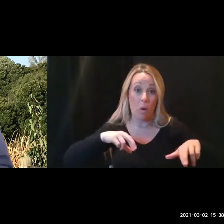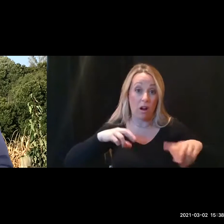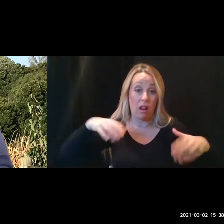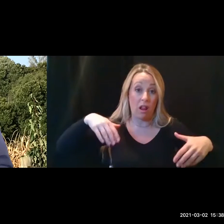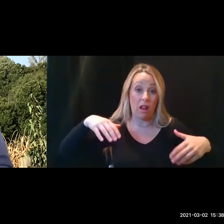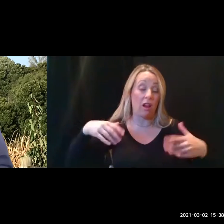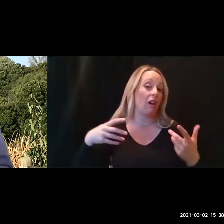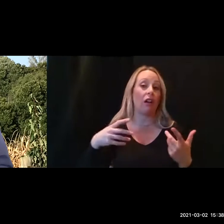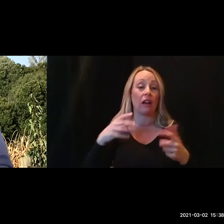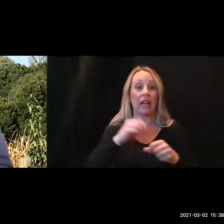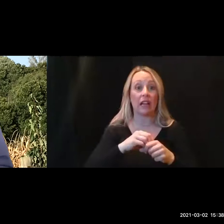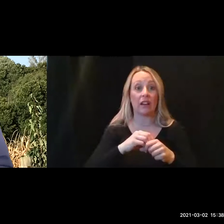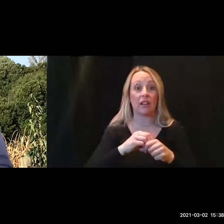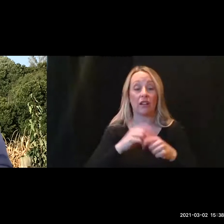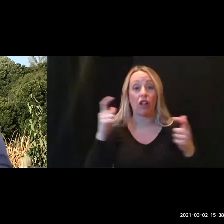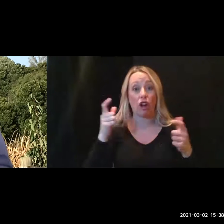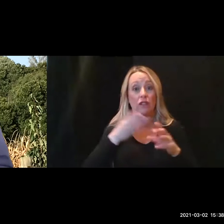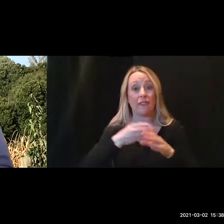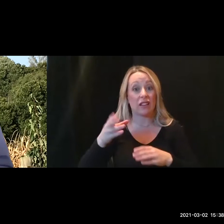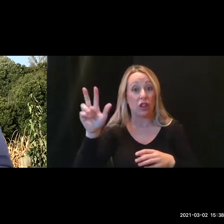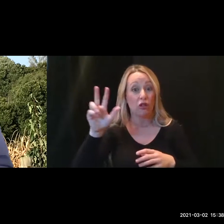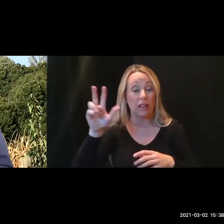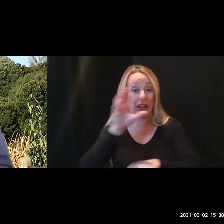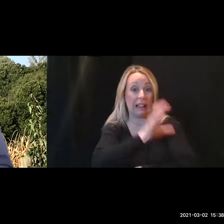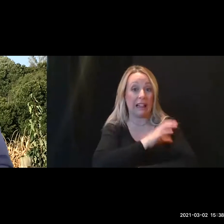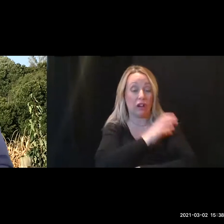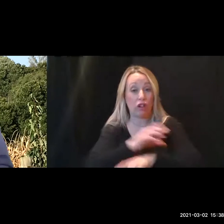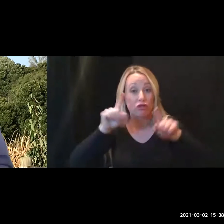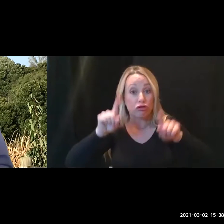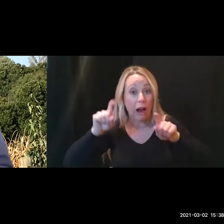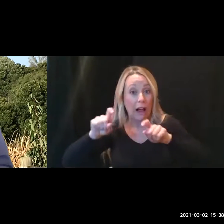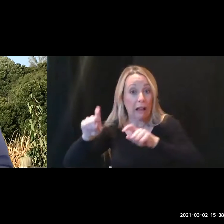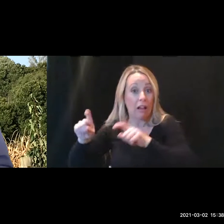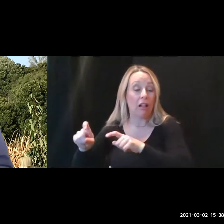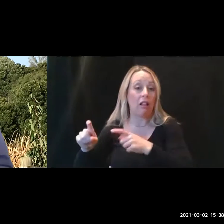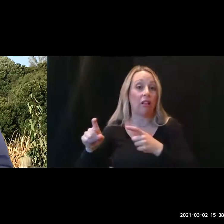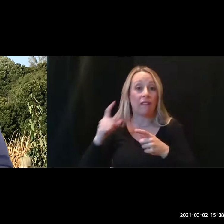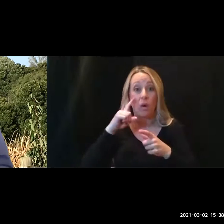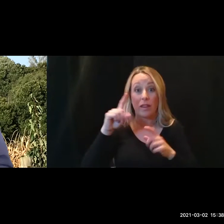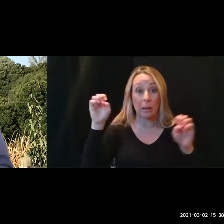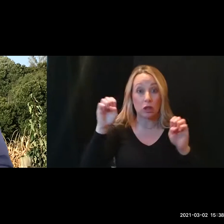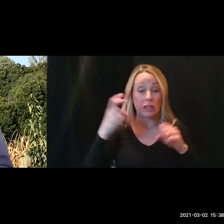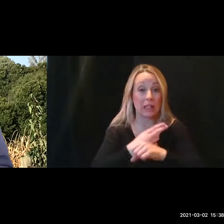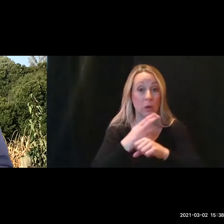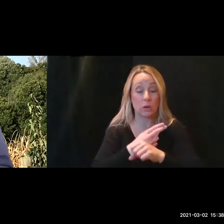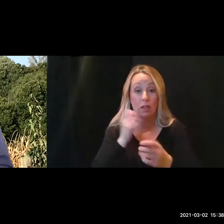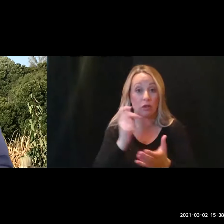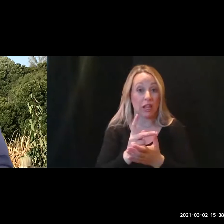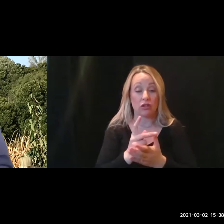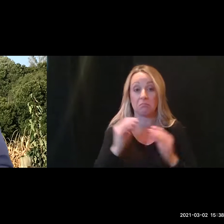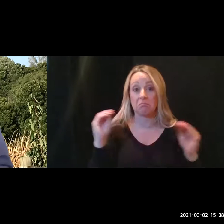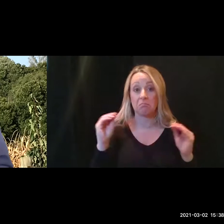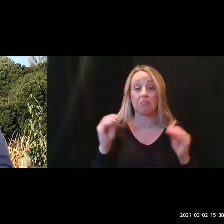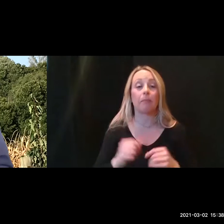phase 3 clinical trial that led to the emergency use authorization. That